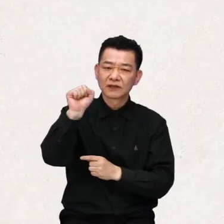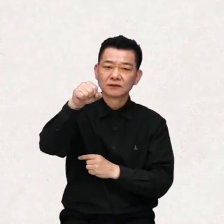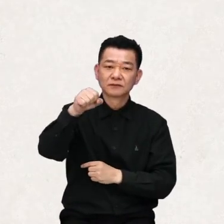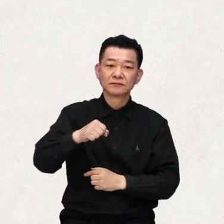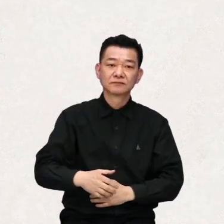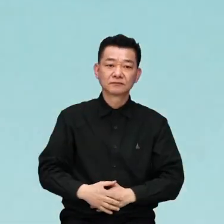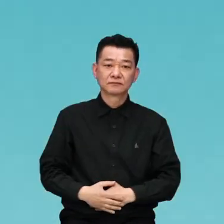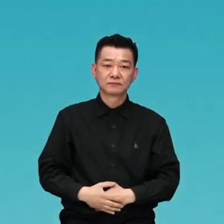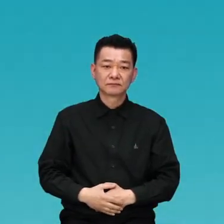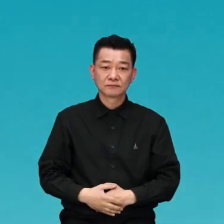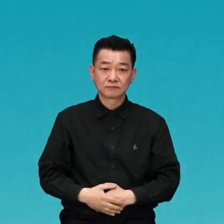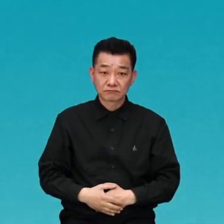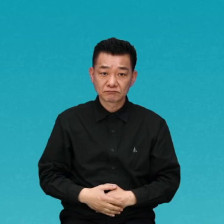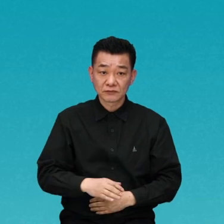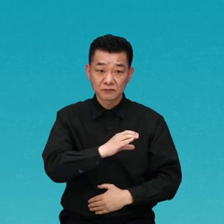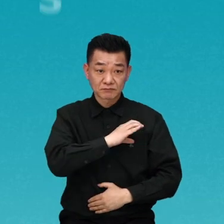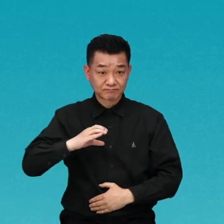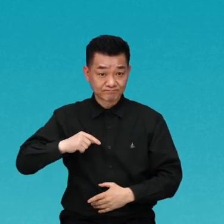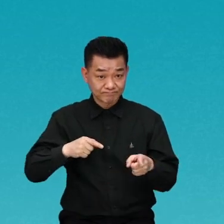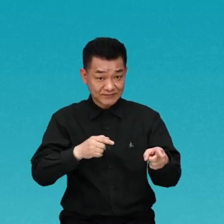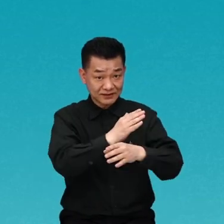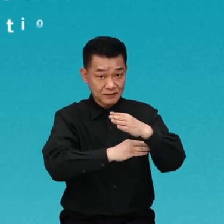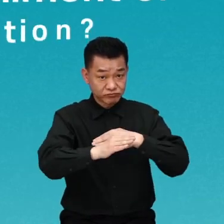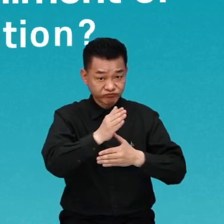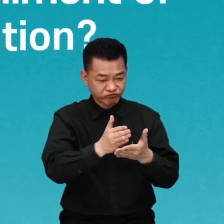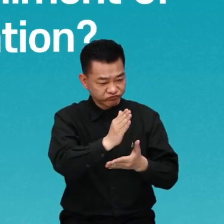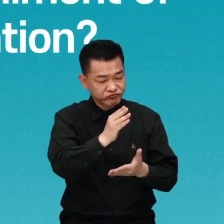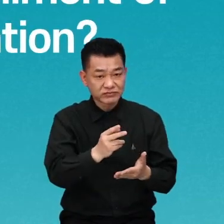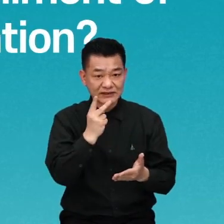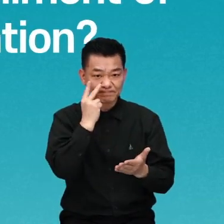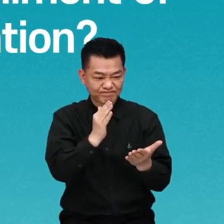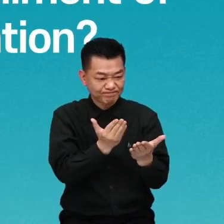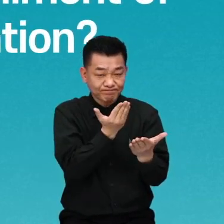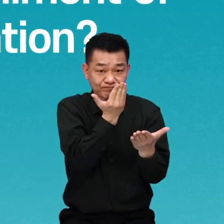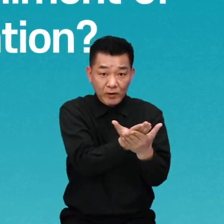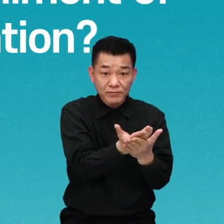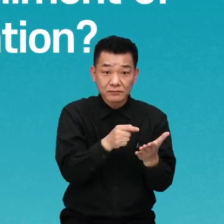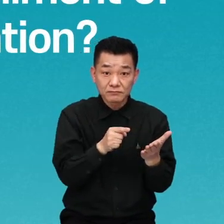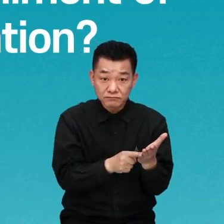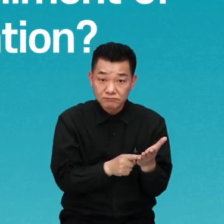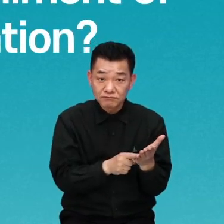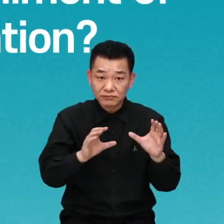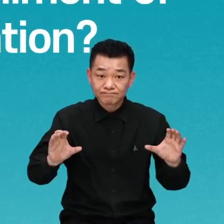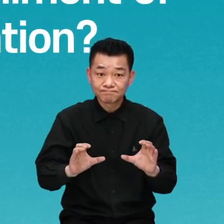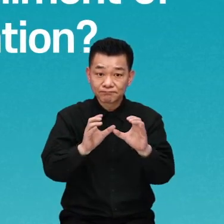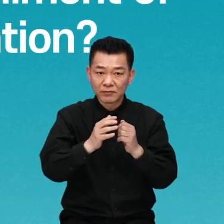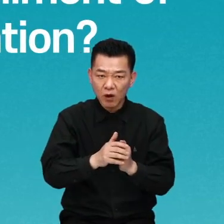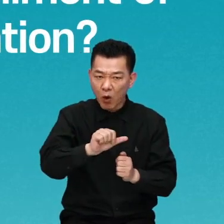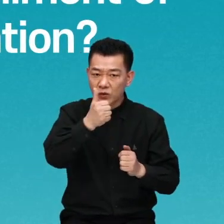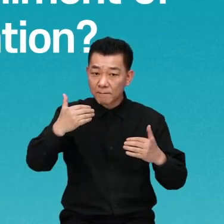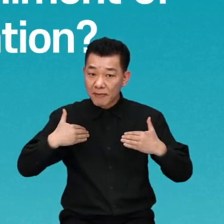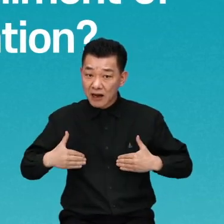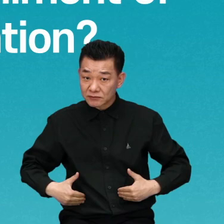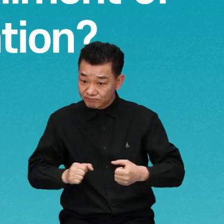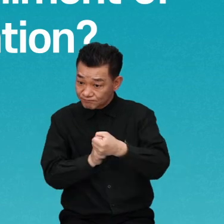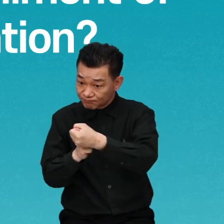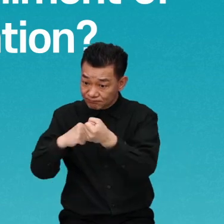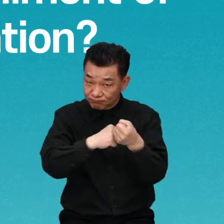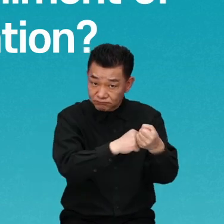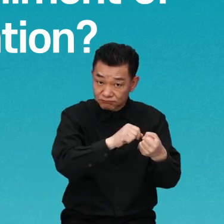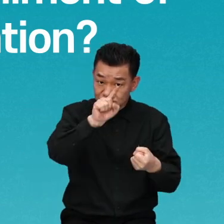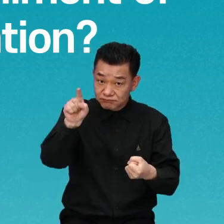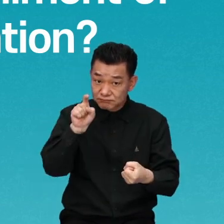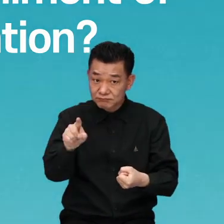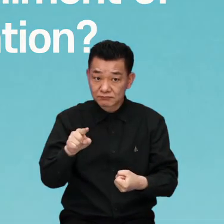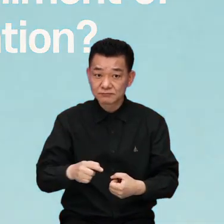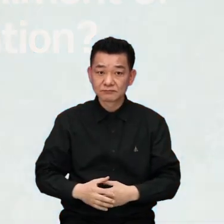I understand. Then, is the Committee cooperating with other organizations as well to ensure the fulfillment of the